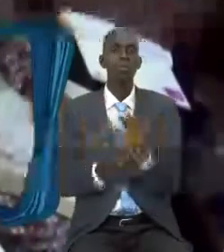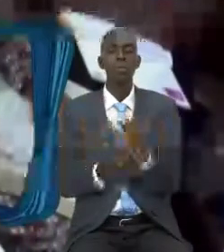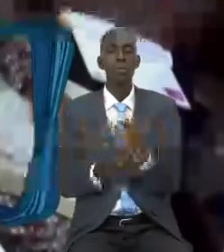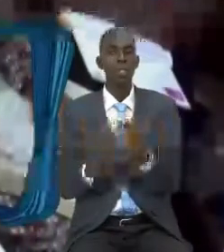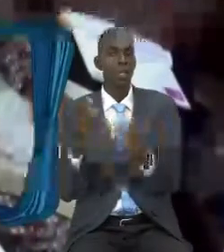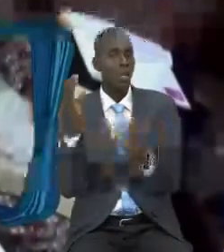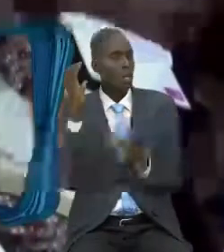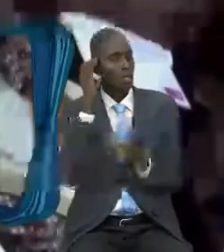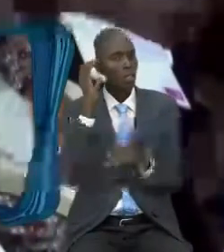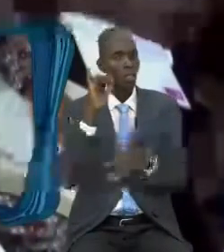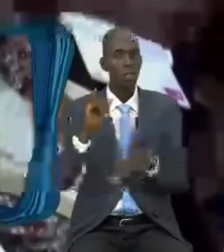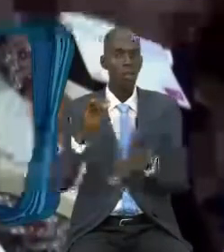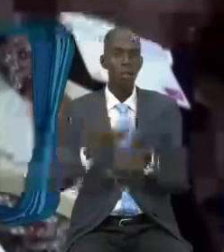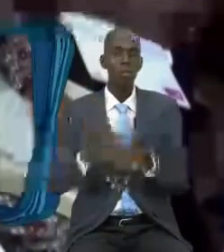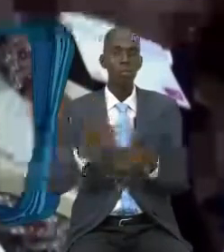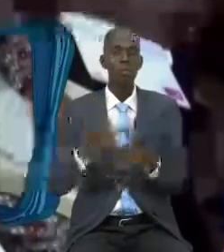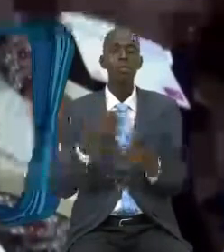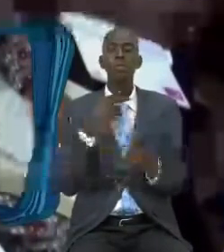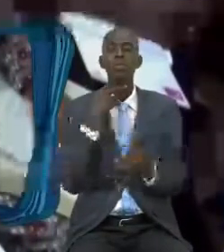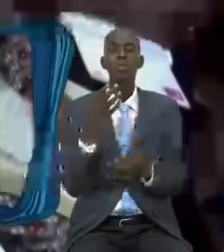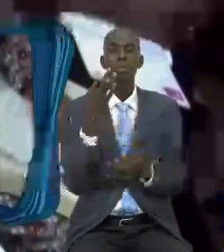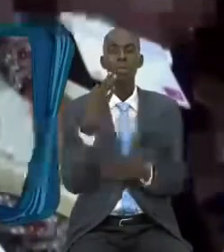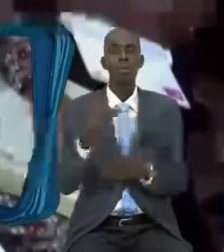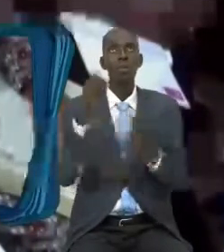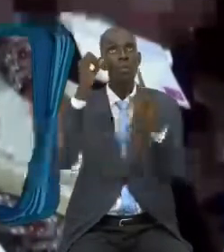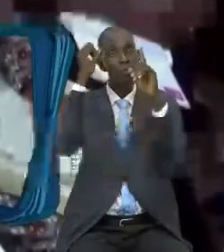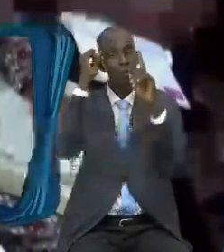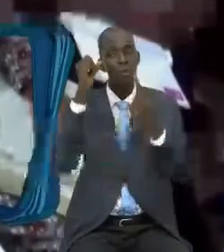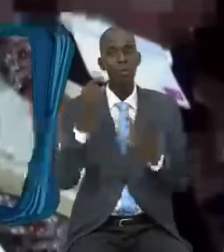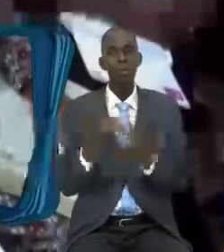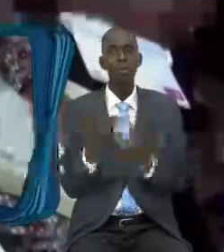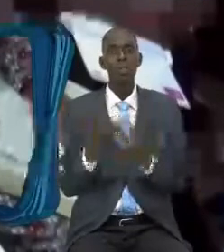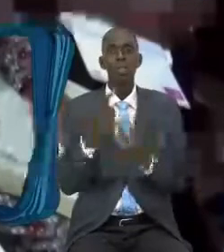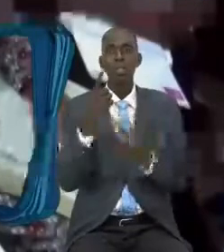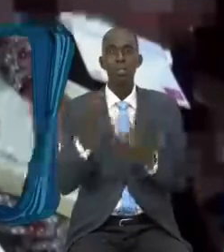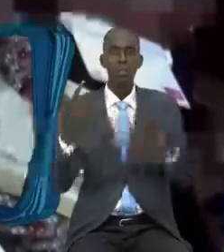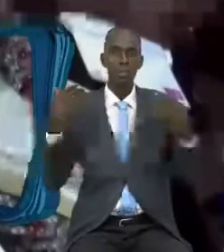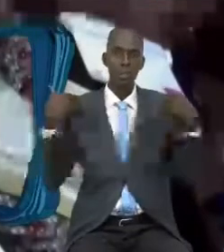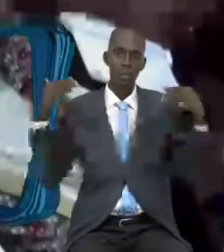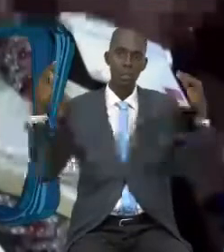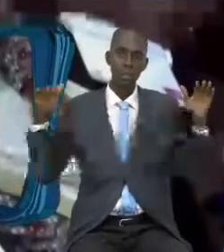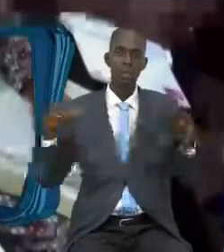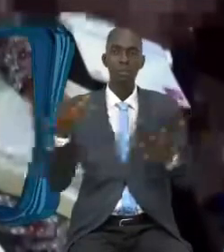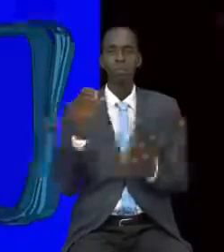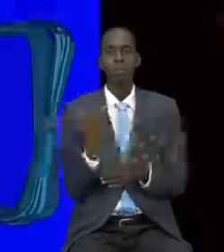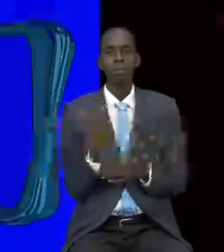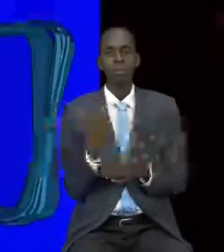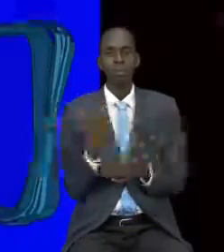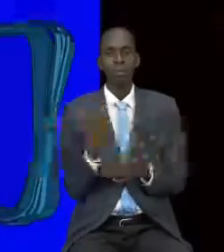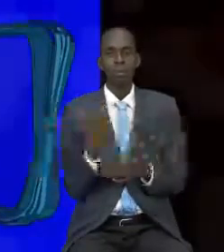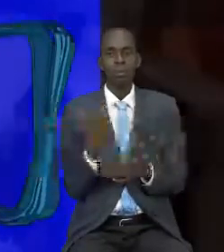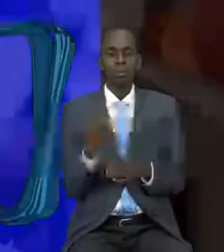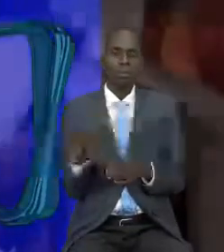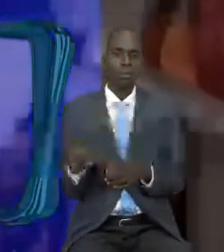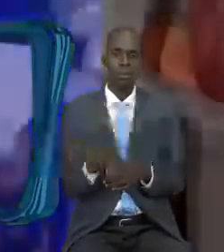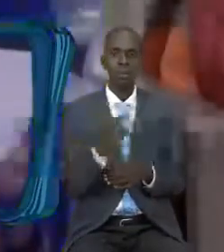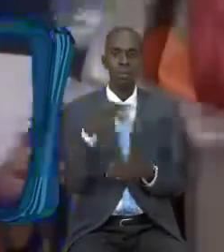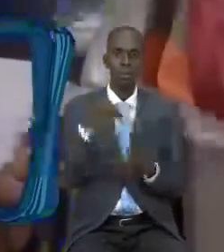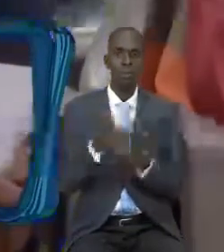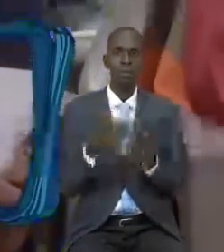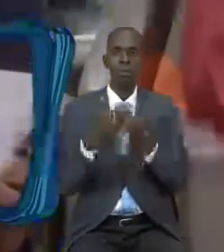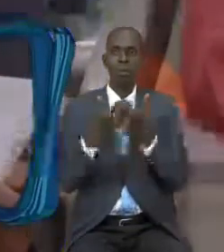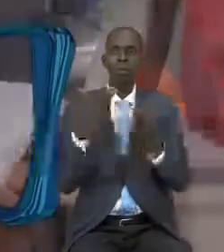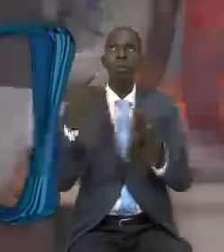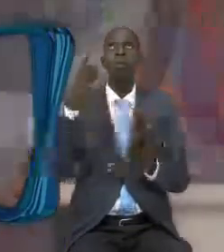the voice of his word. The angels, they stand before